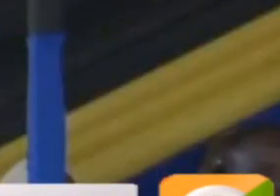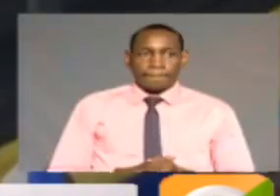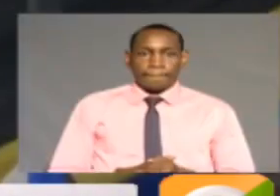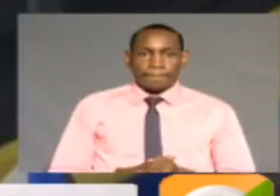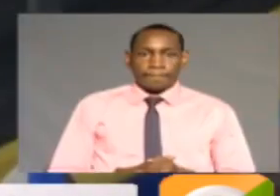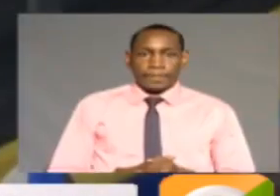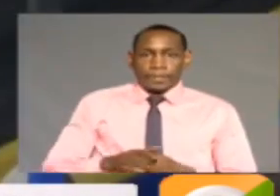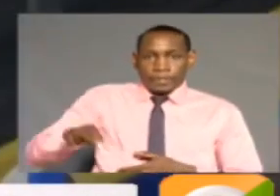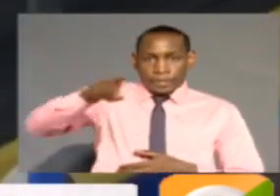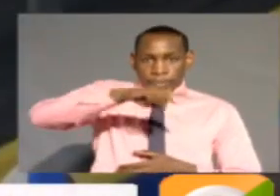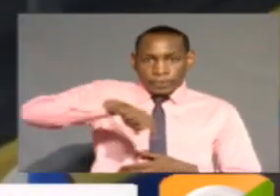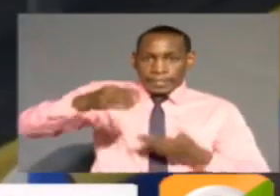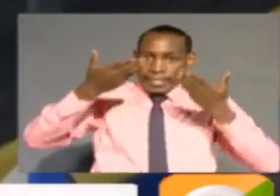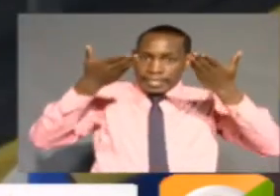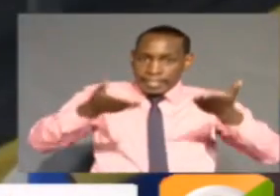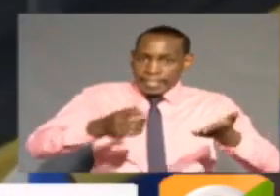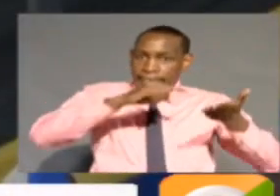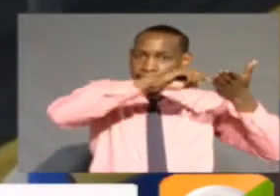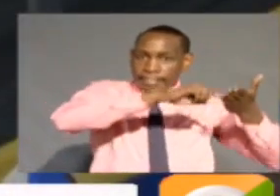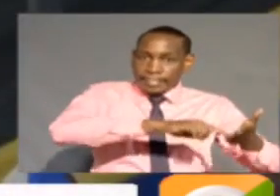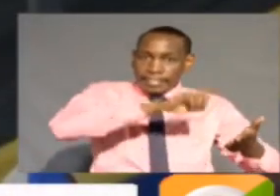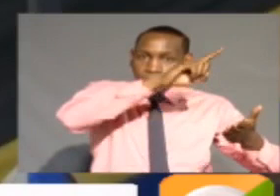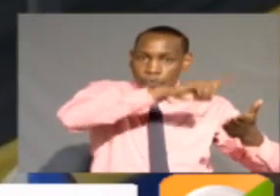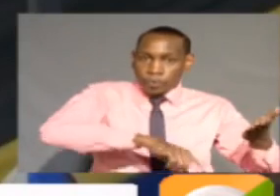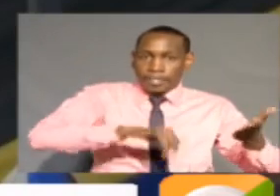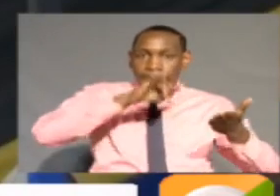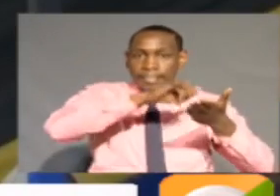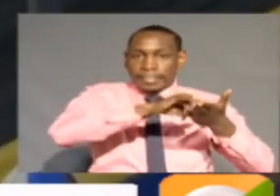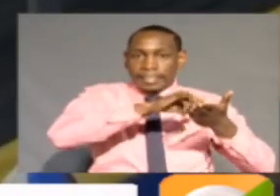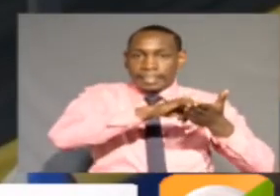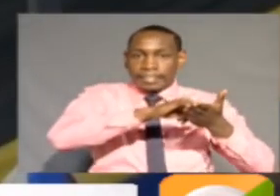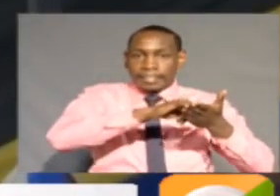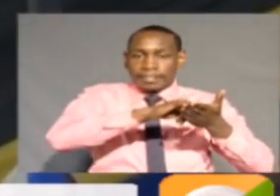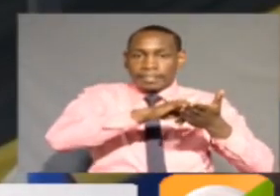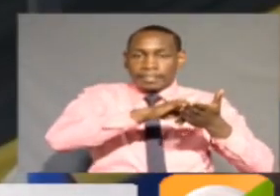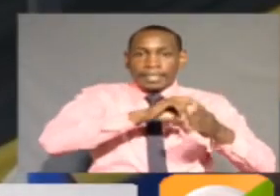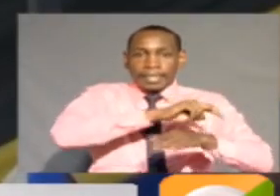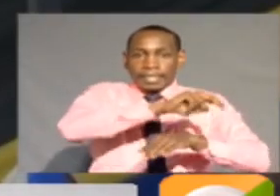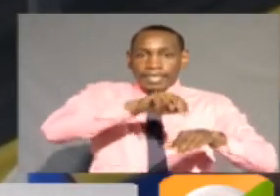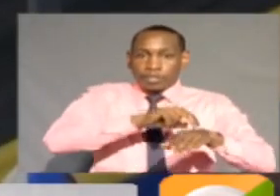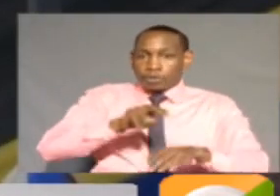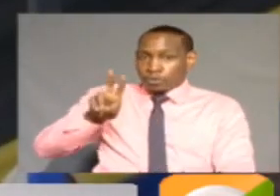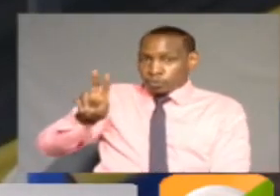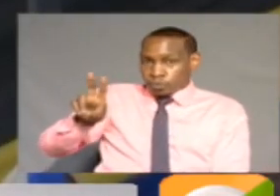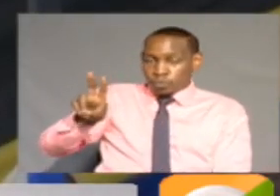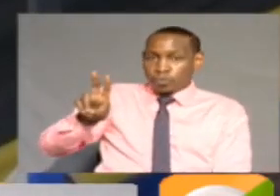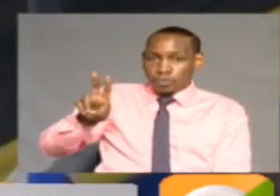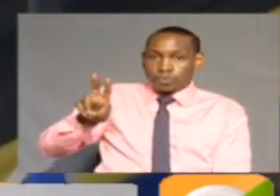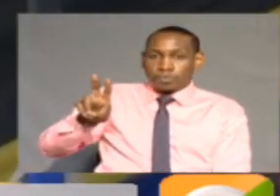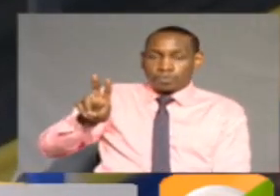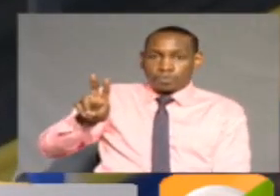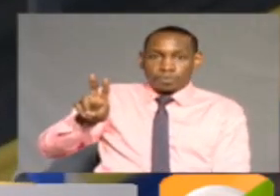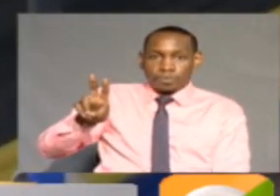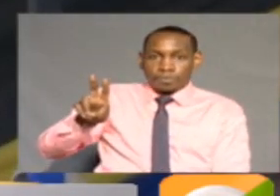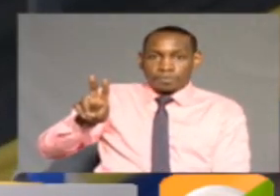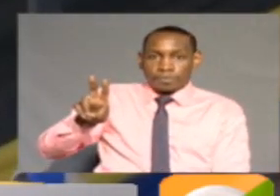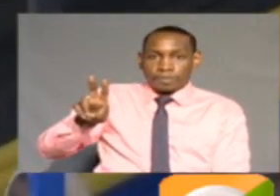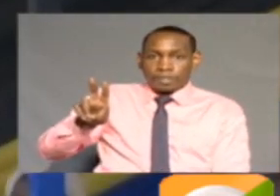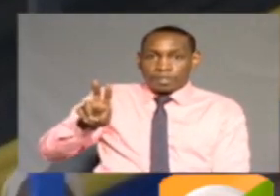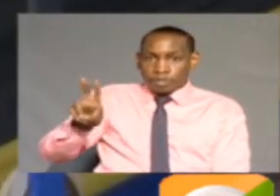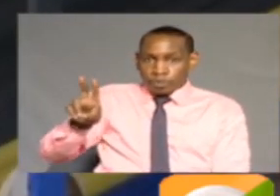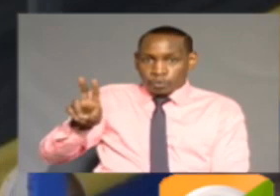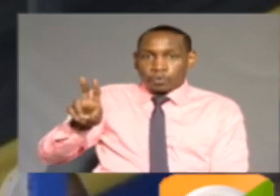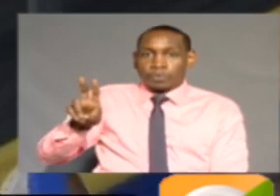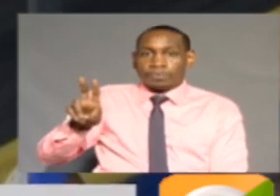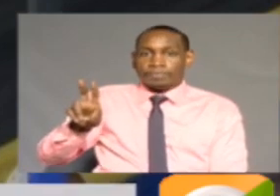Tuko hapa kusisitiza ya kwamba mataifa yetu mawili ni